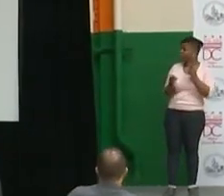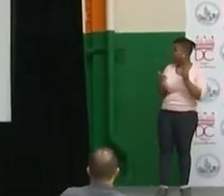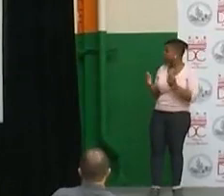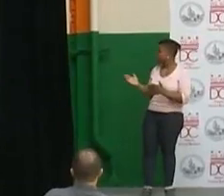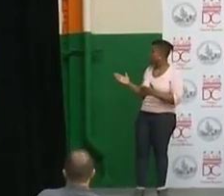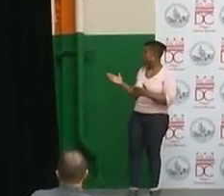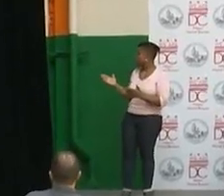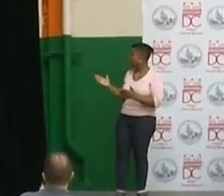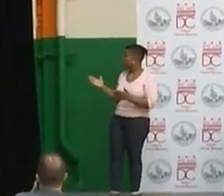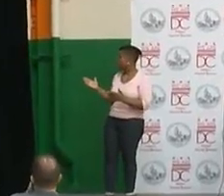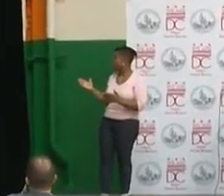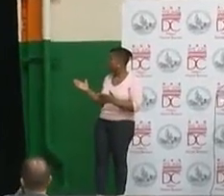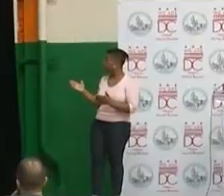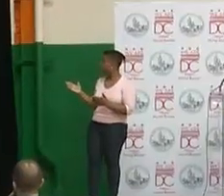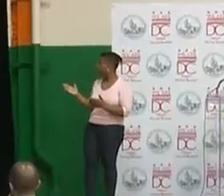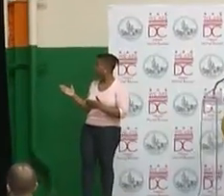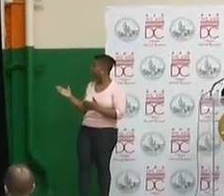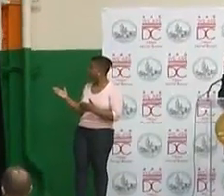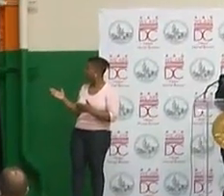Let's see who took home the prize.